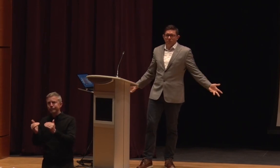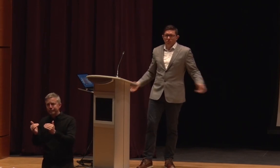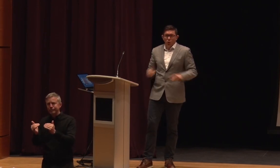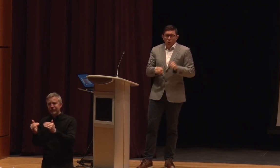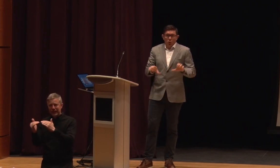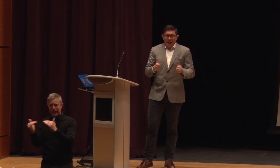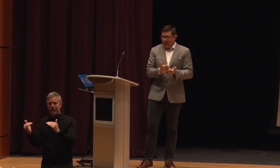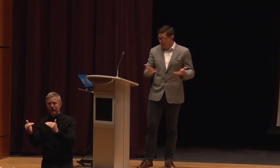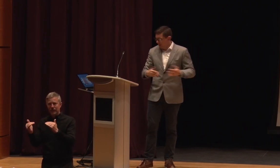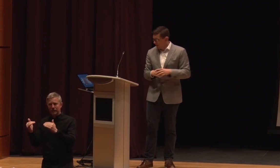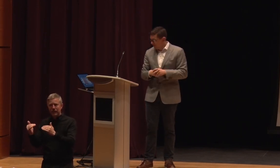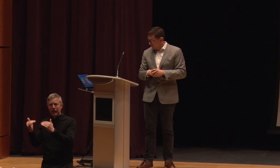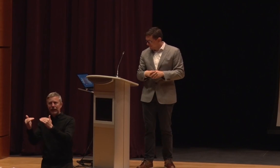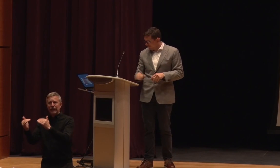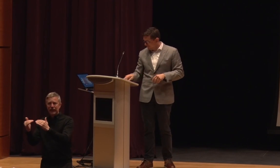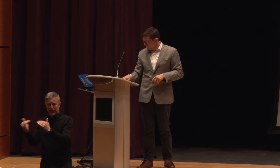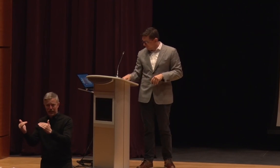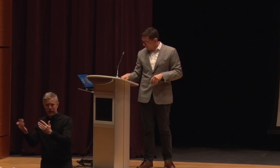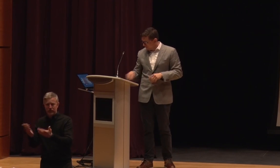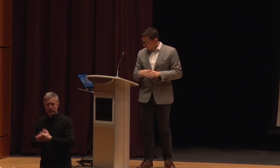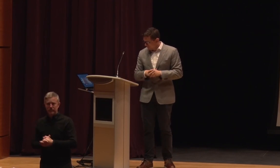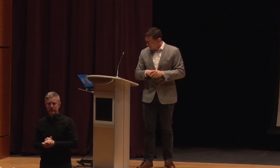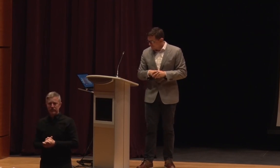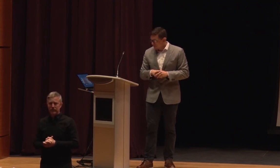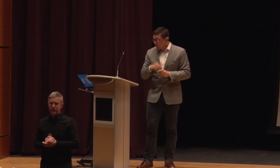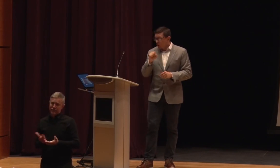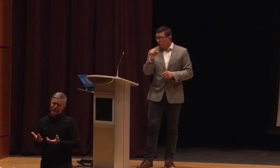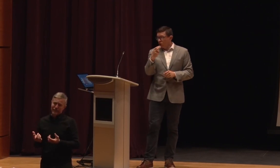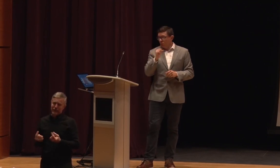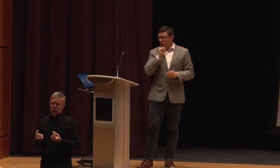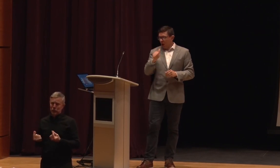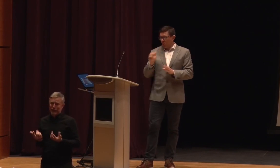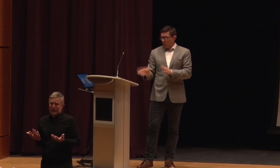technicality. What can we do? We can't do anything.